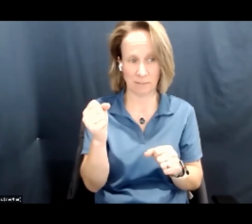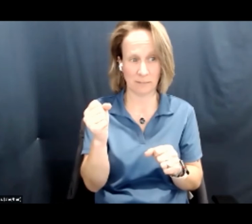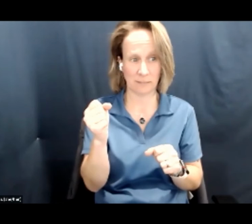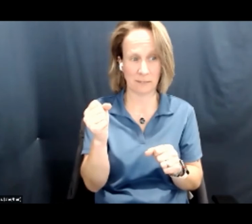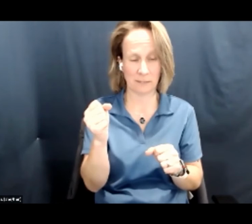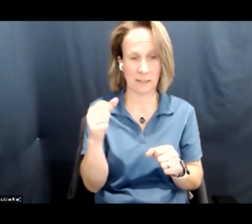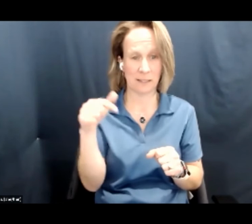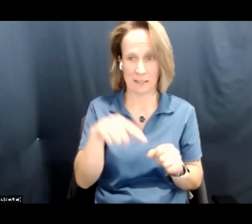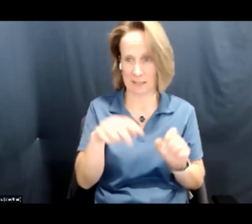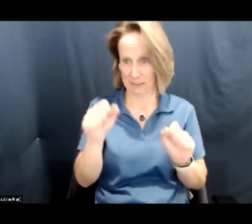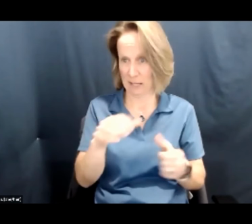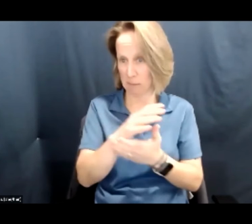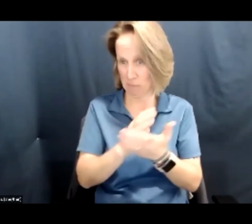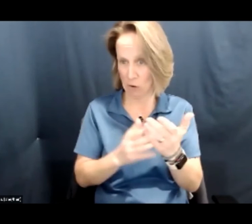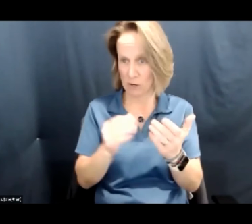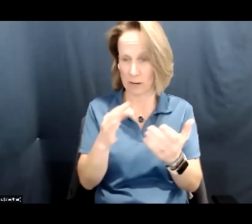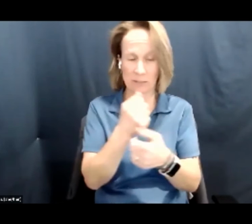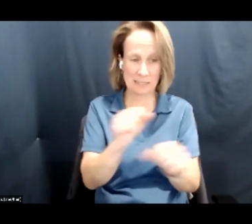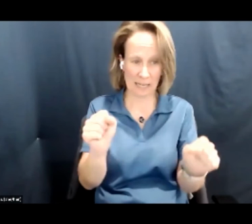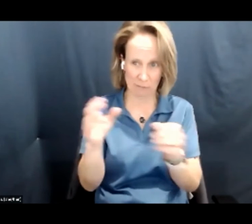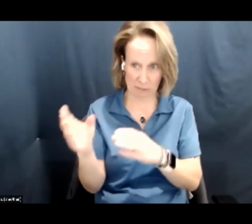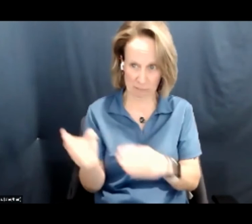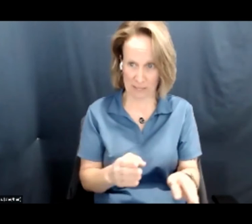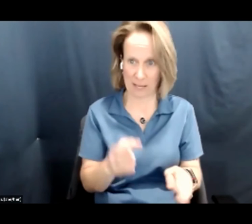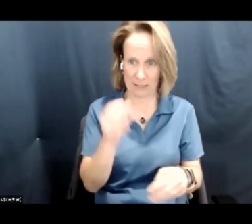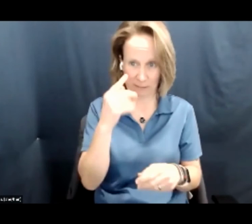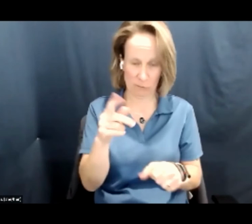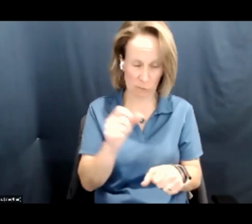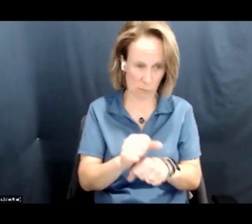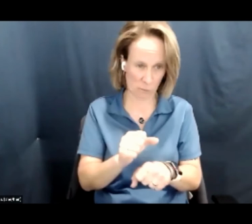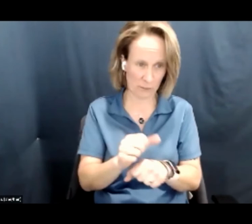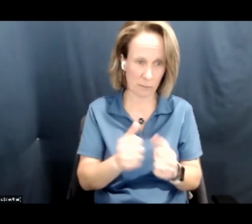safety planning when you're working with survivors.